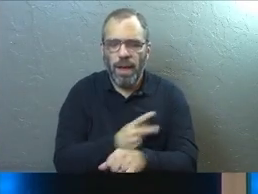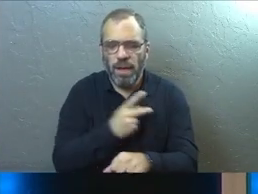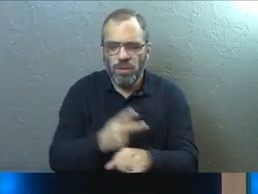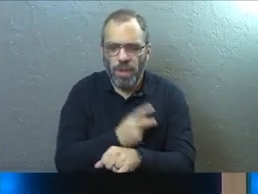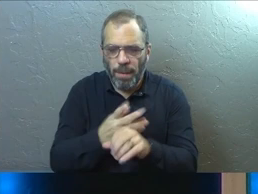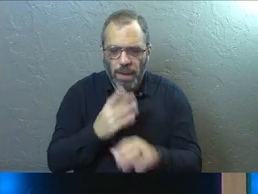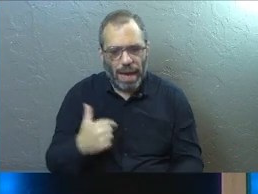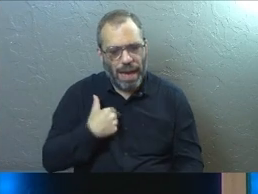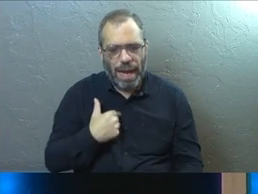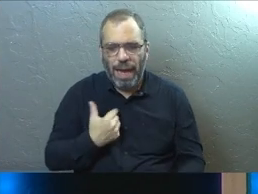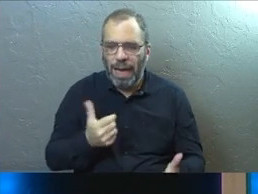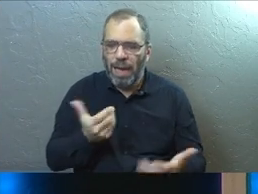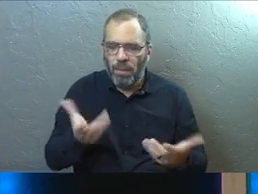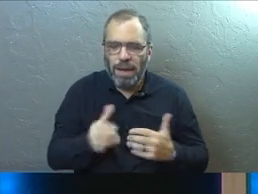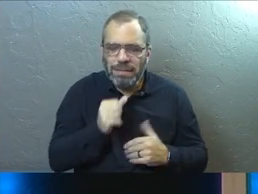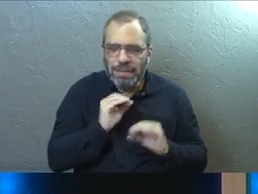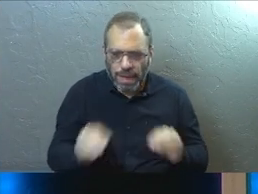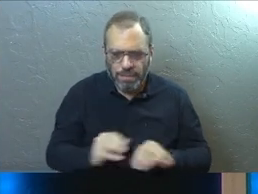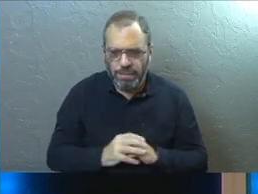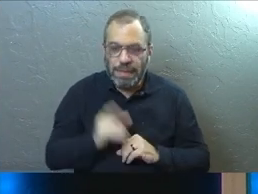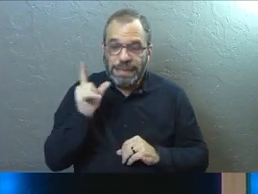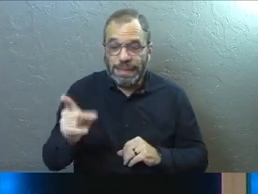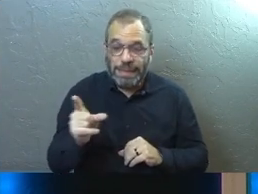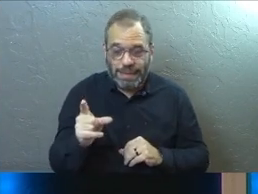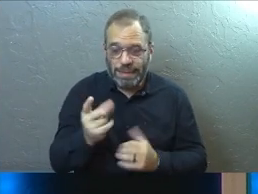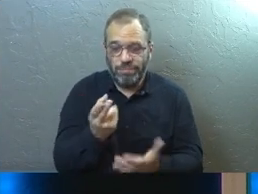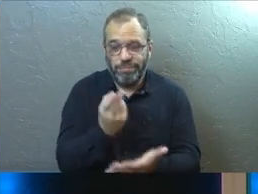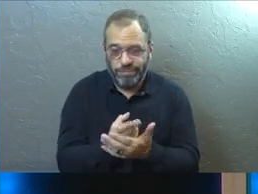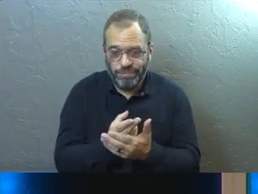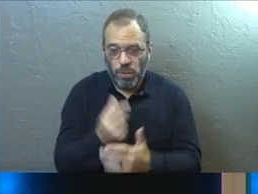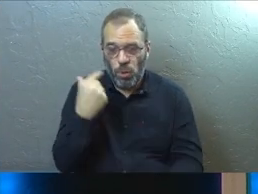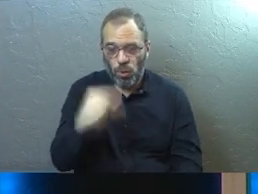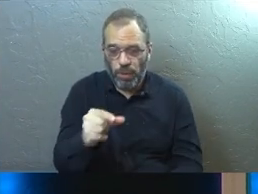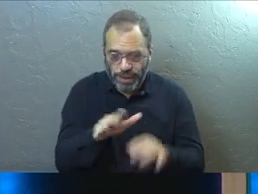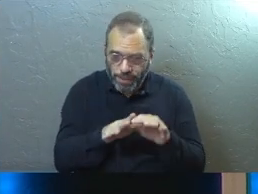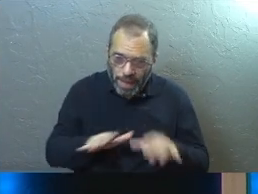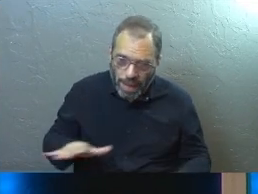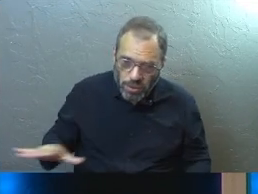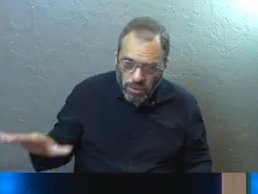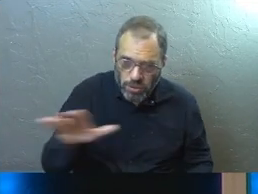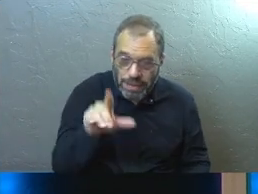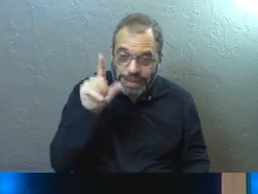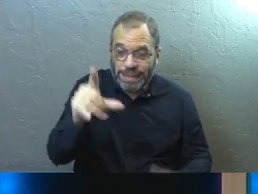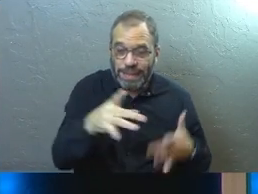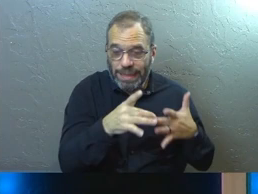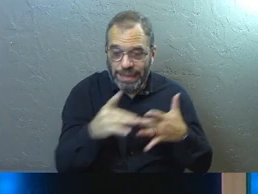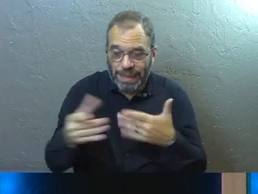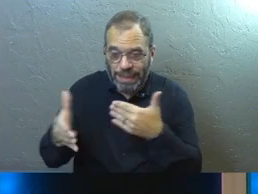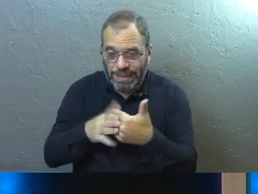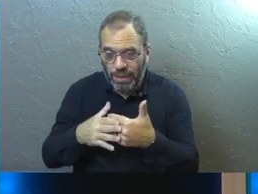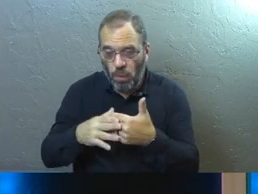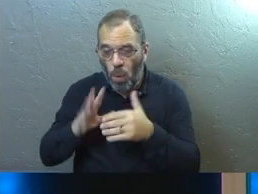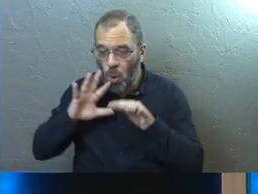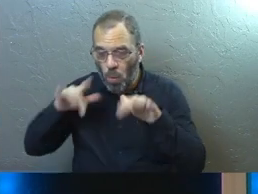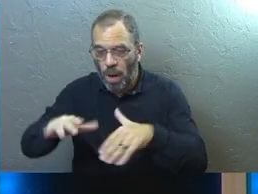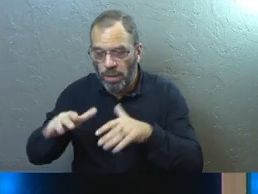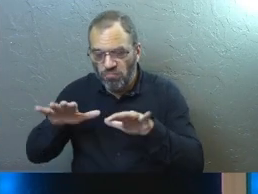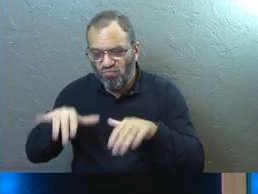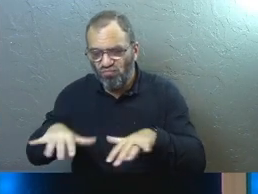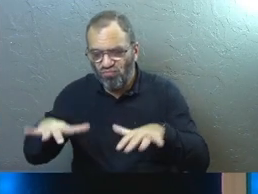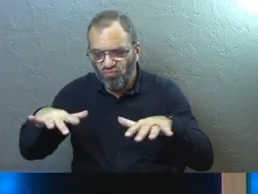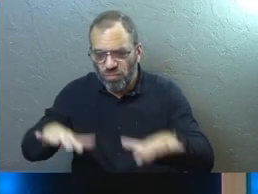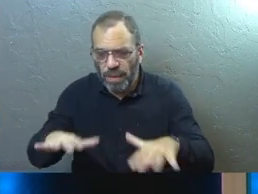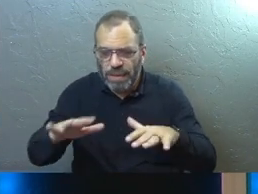shepherd, I shall not want. He makes me lie down in green pastures. He leads me beside still waters.